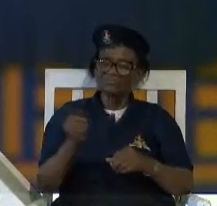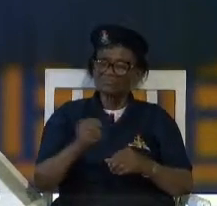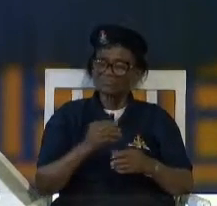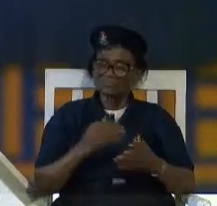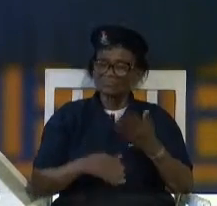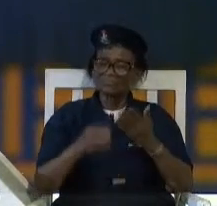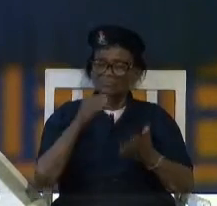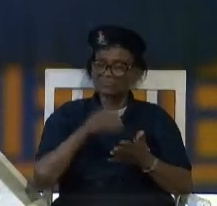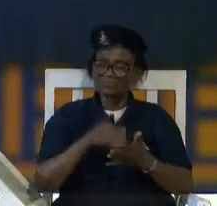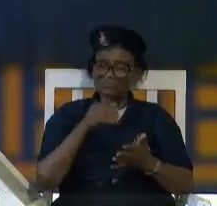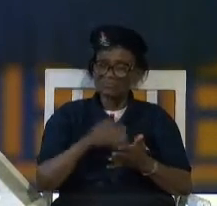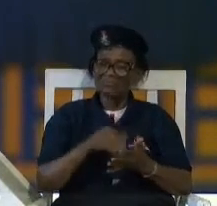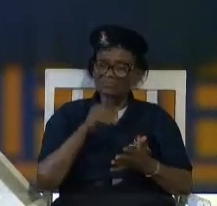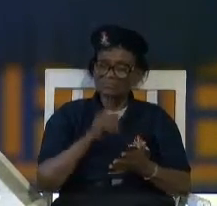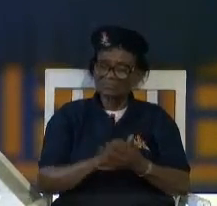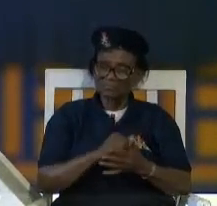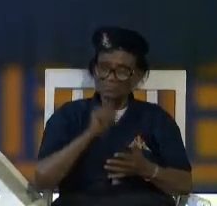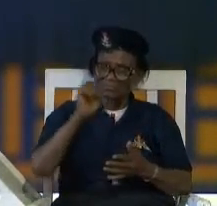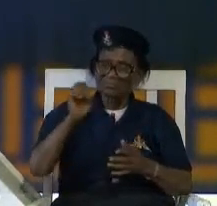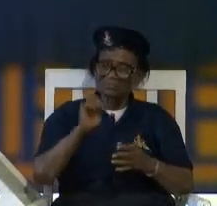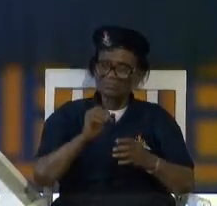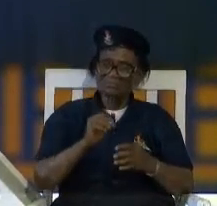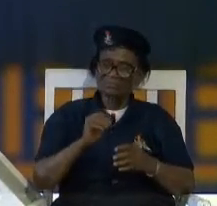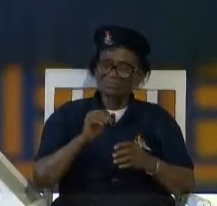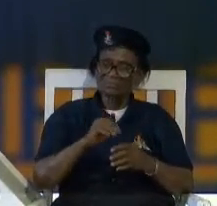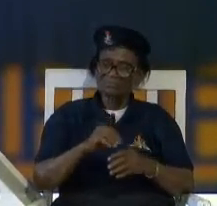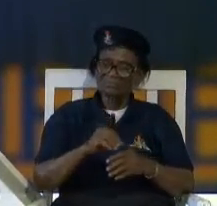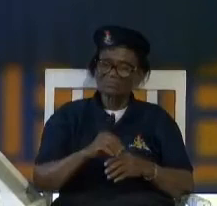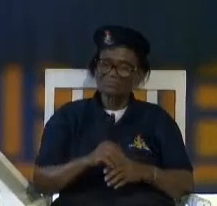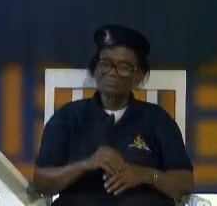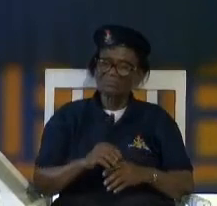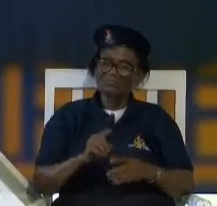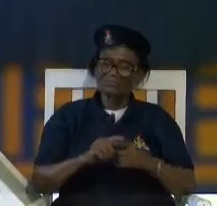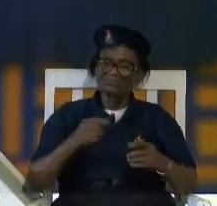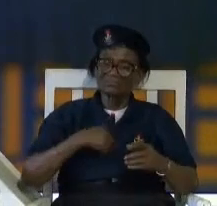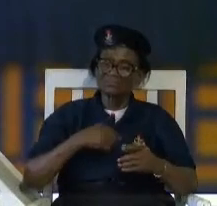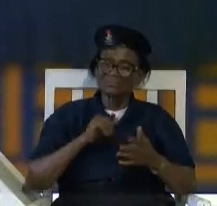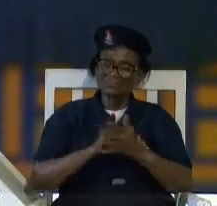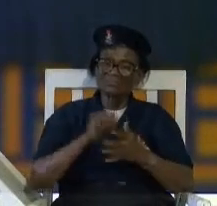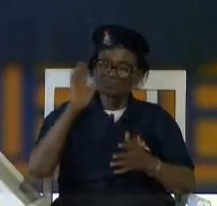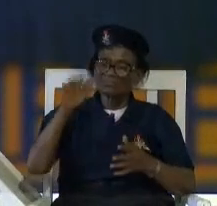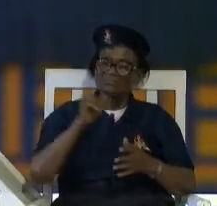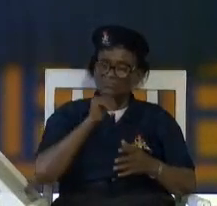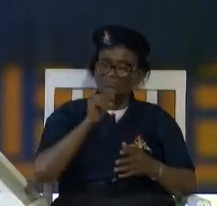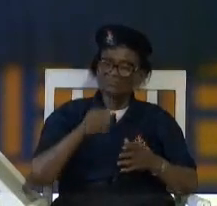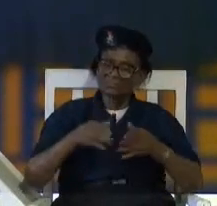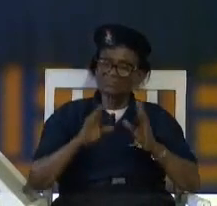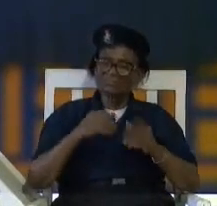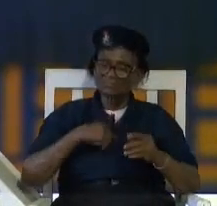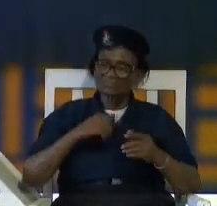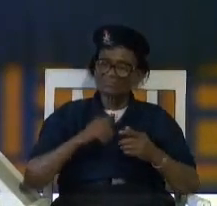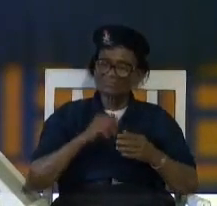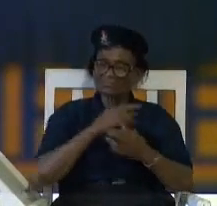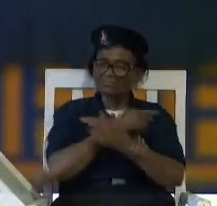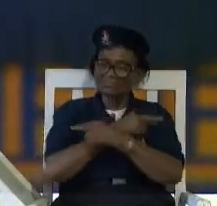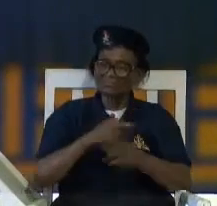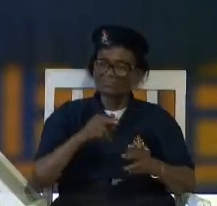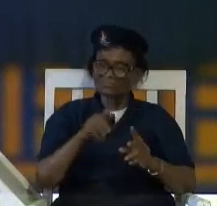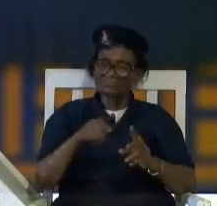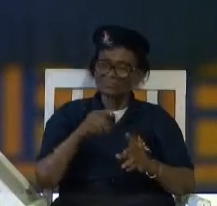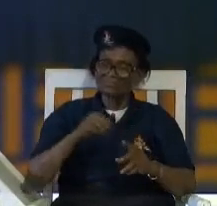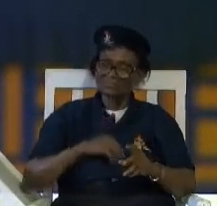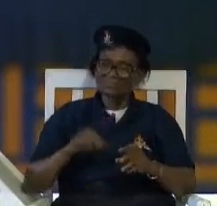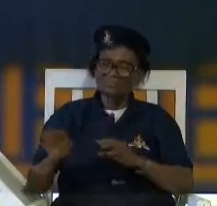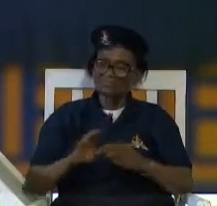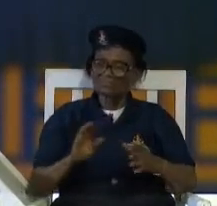that He gave to me, that won't allow me to rest when I do something that I consider not too